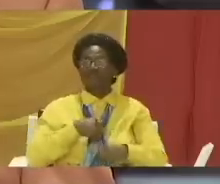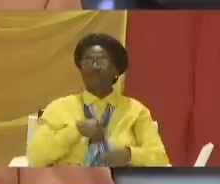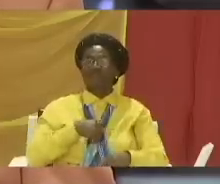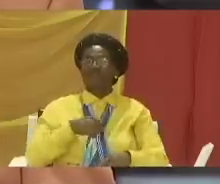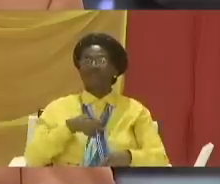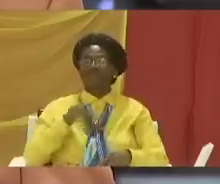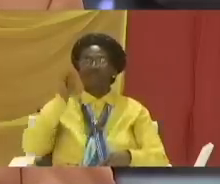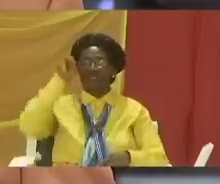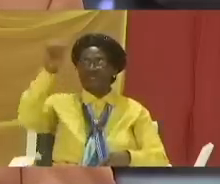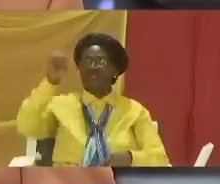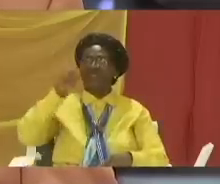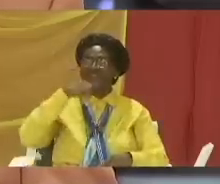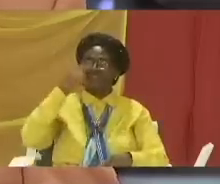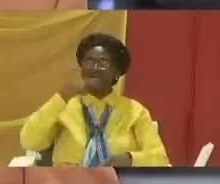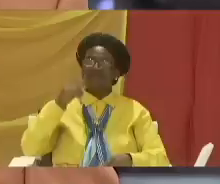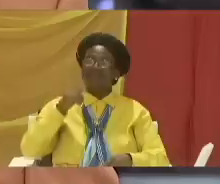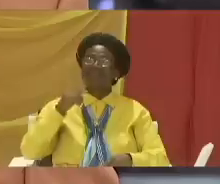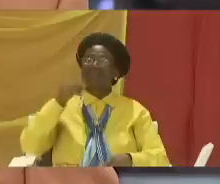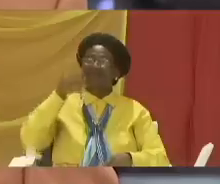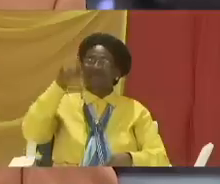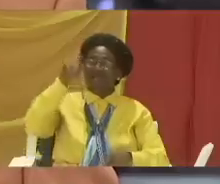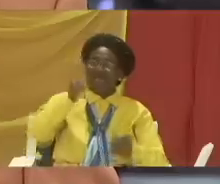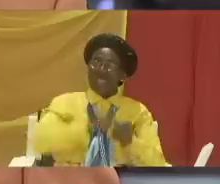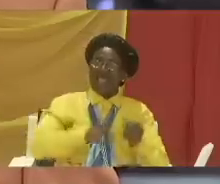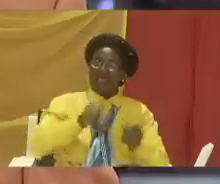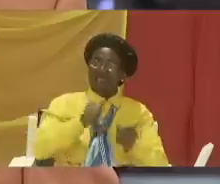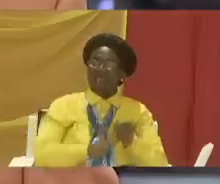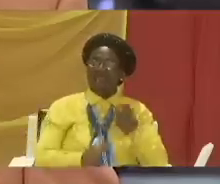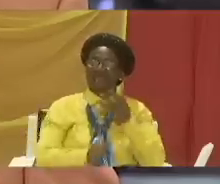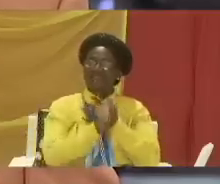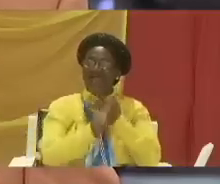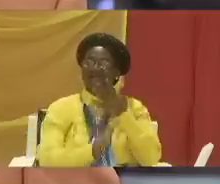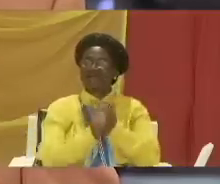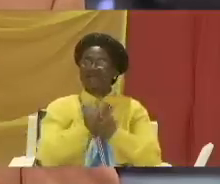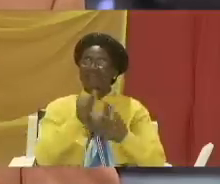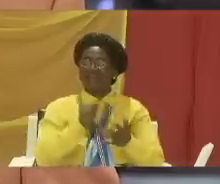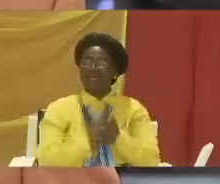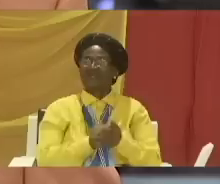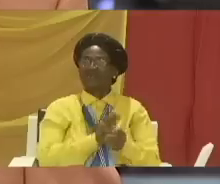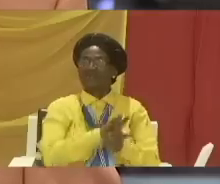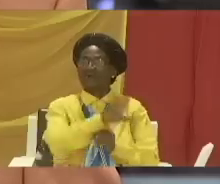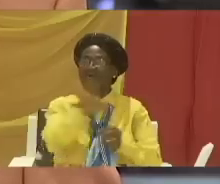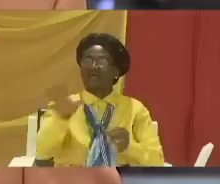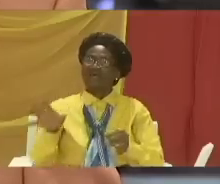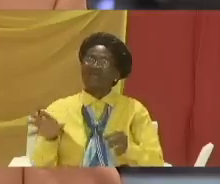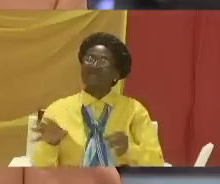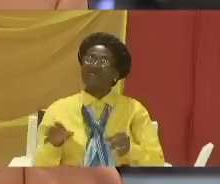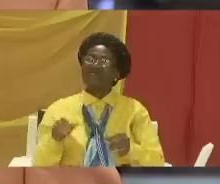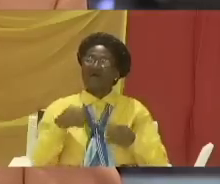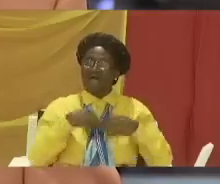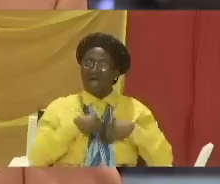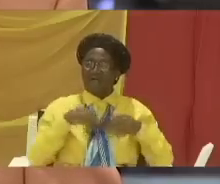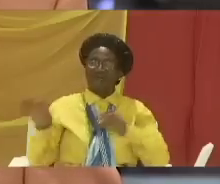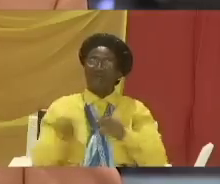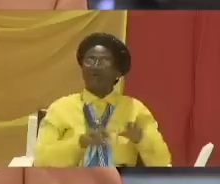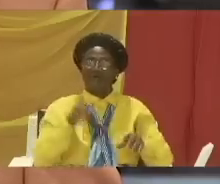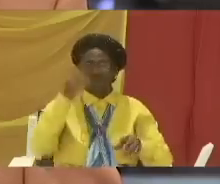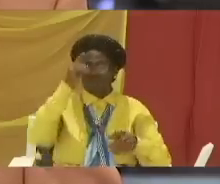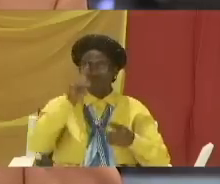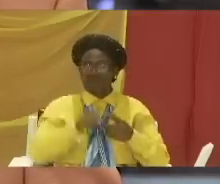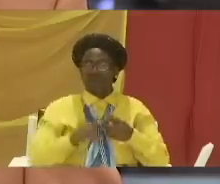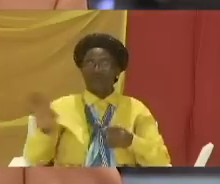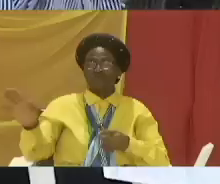He said, every damage that coronavirus had done to your life and ministry, I